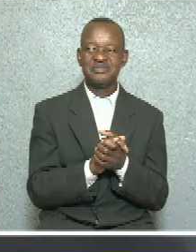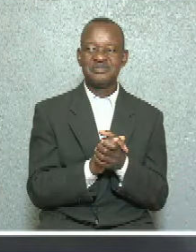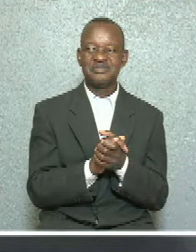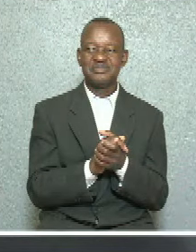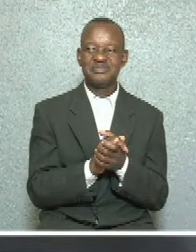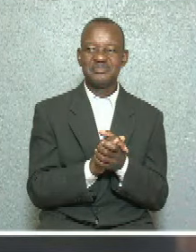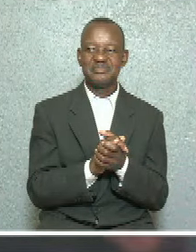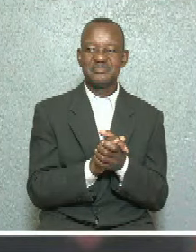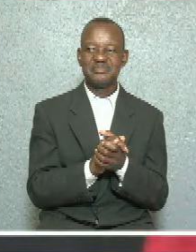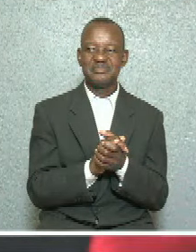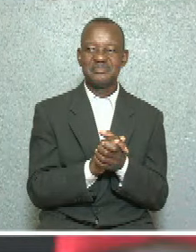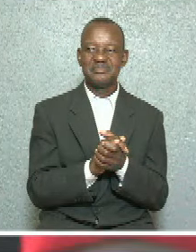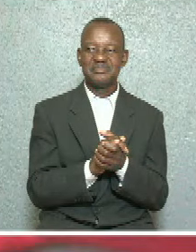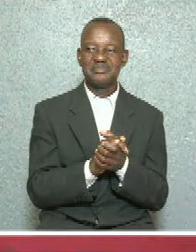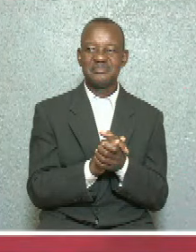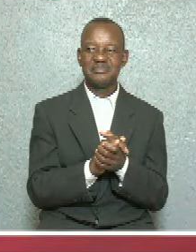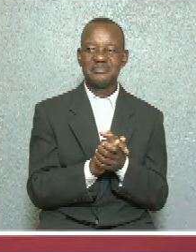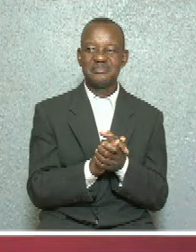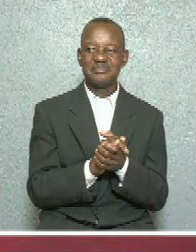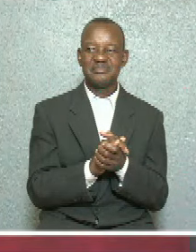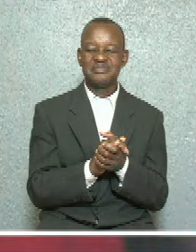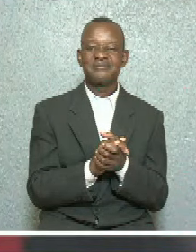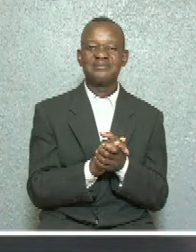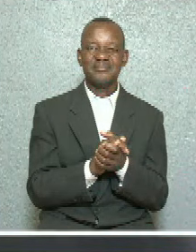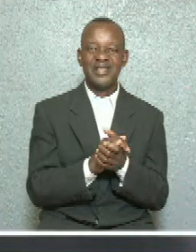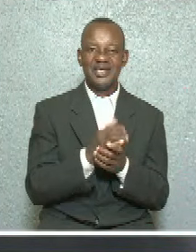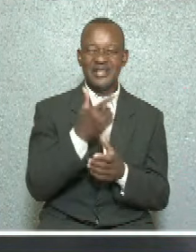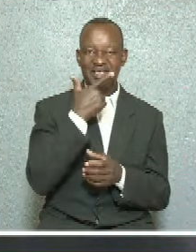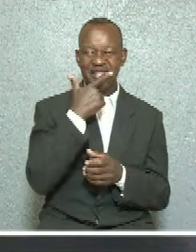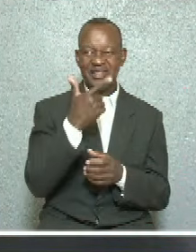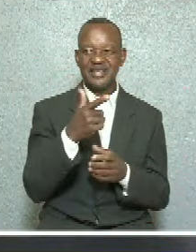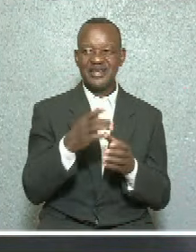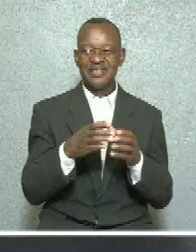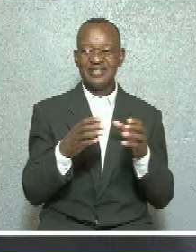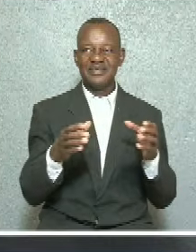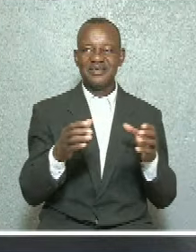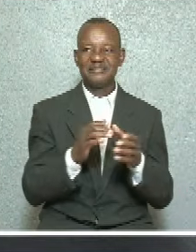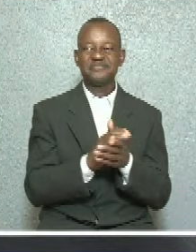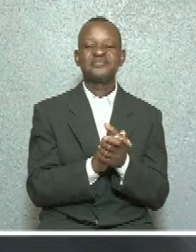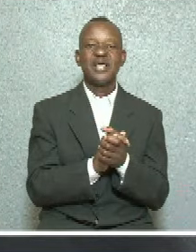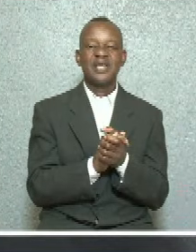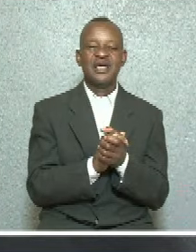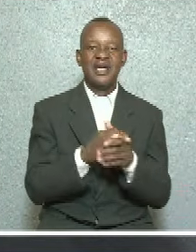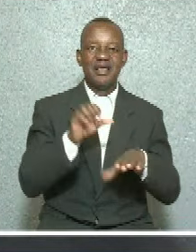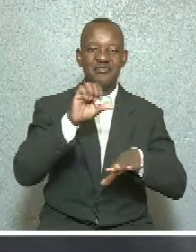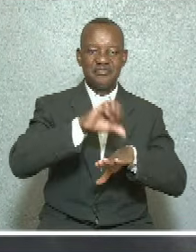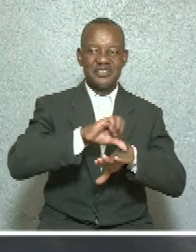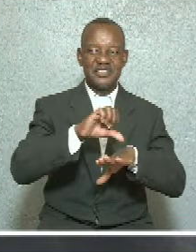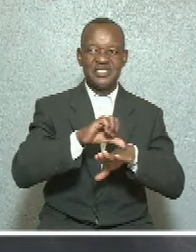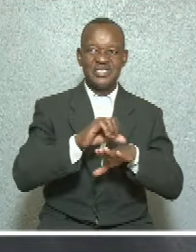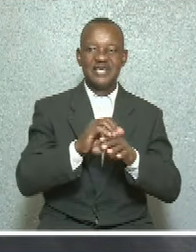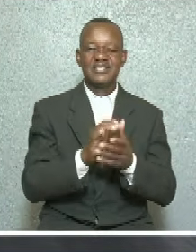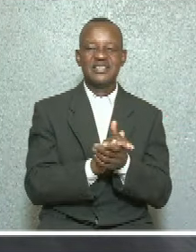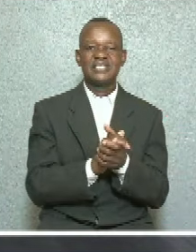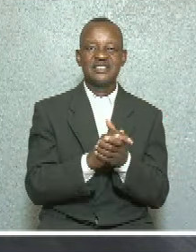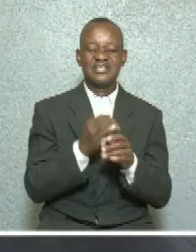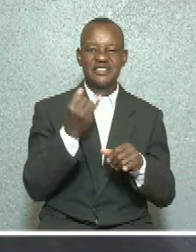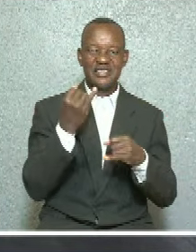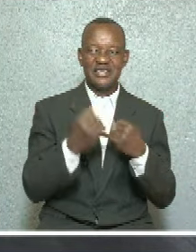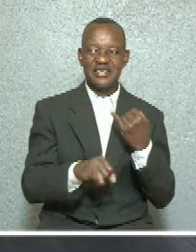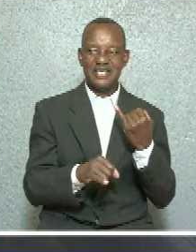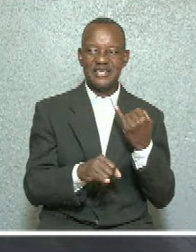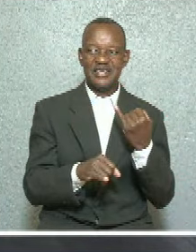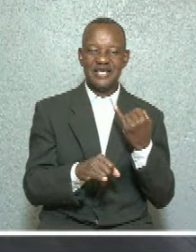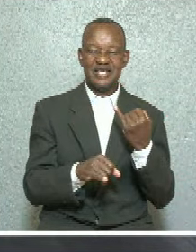Thank you so much. Thank you. Okay, very unfortunately, that was our last question in the interest of time. Okay, can we have this